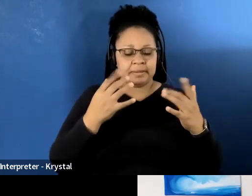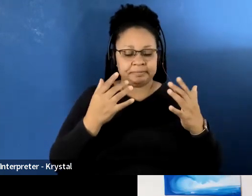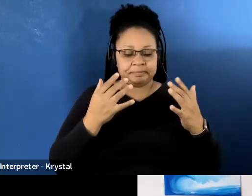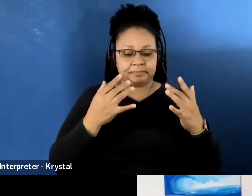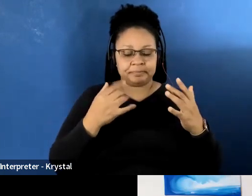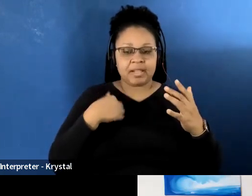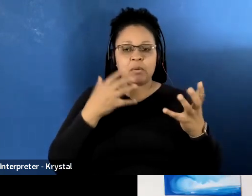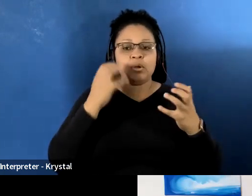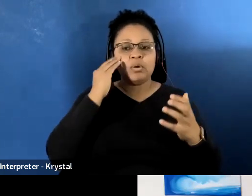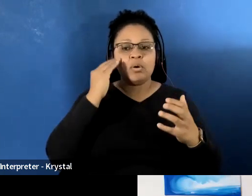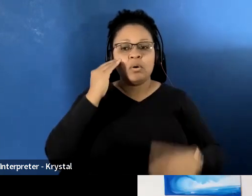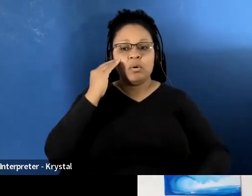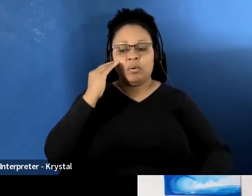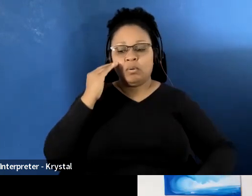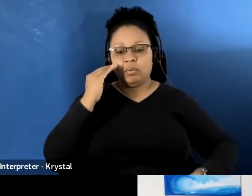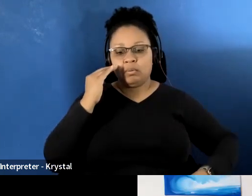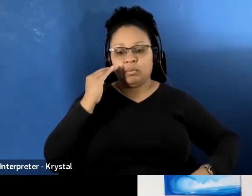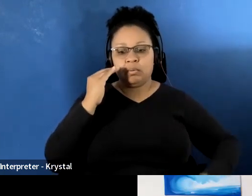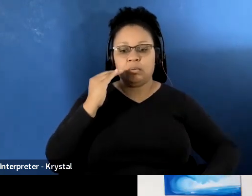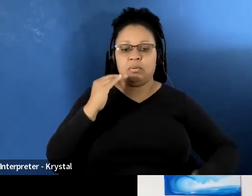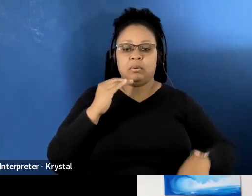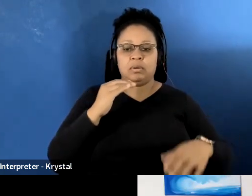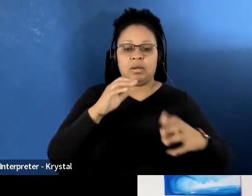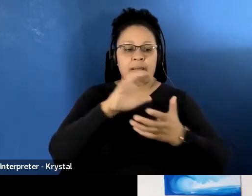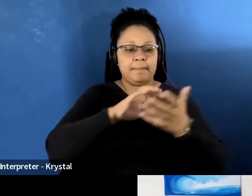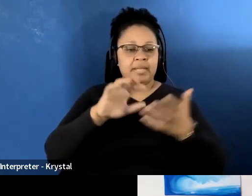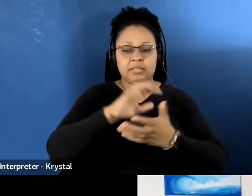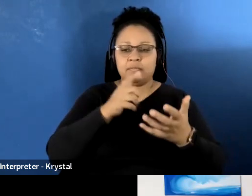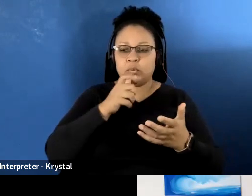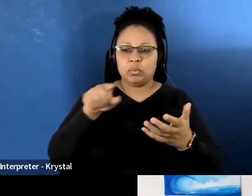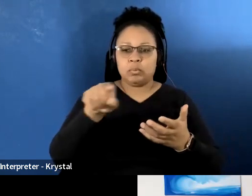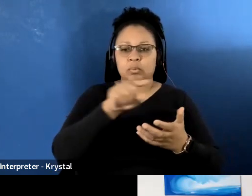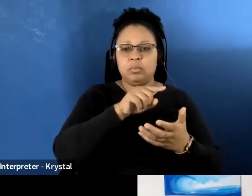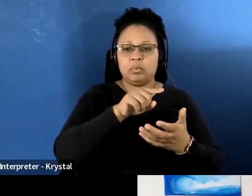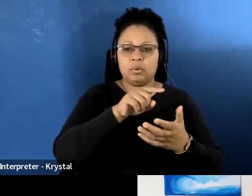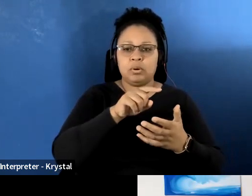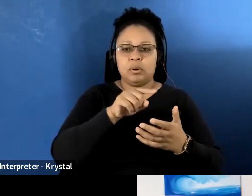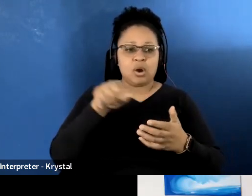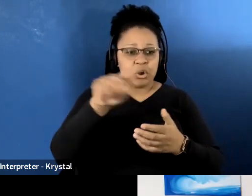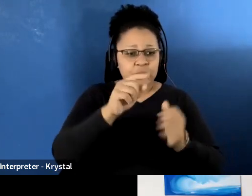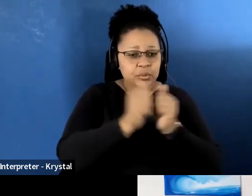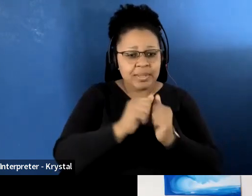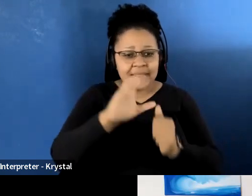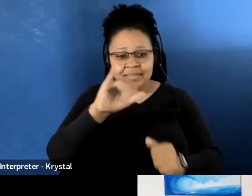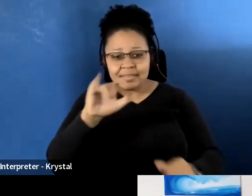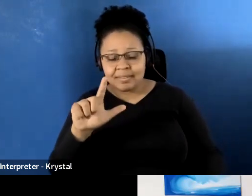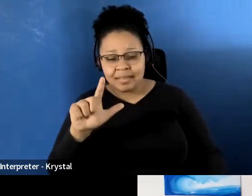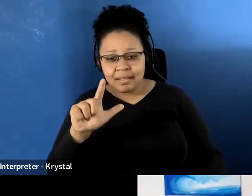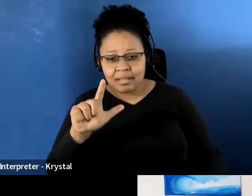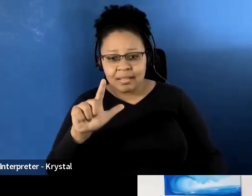I'd like to know kind of a mix of who we have are are people with SILs, are people